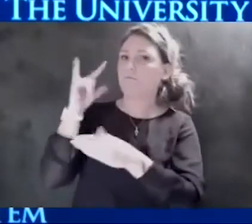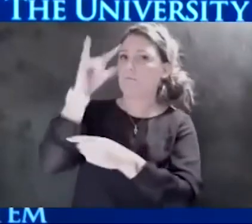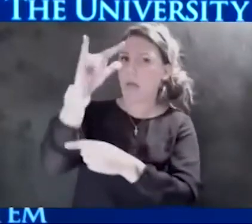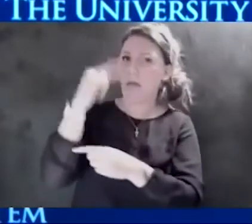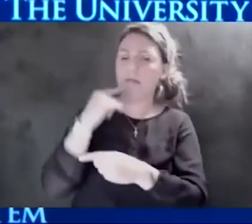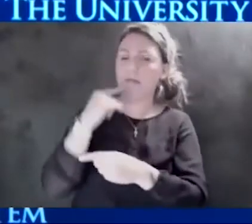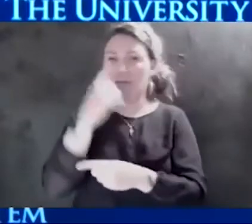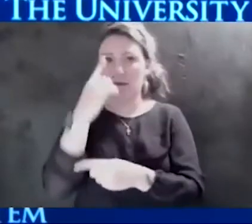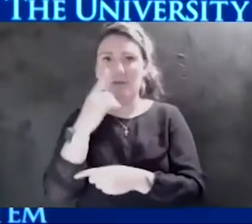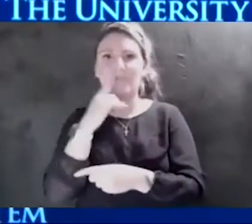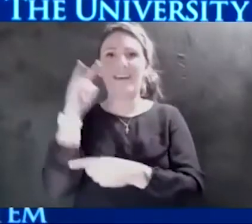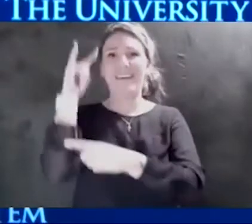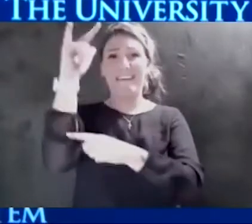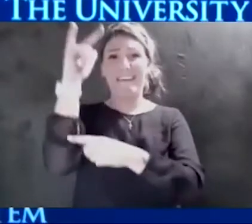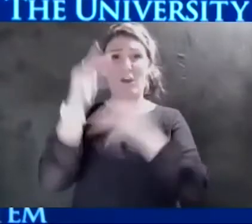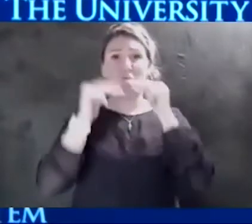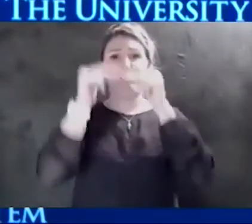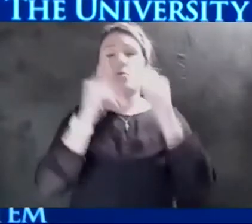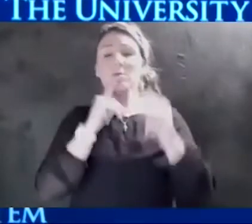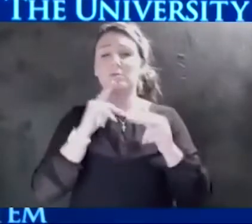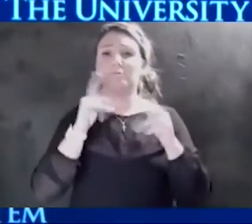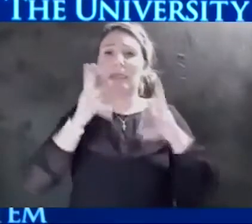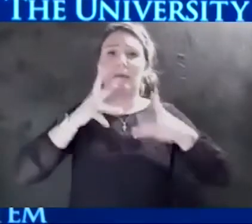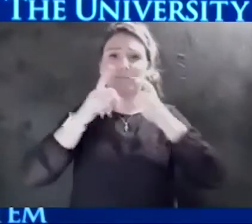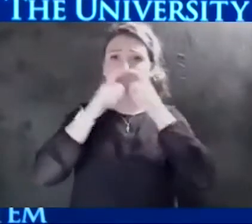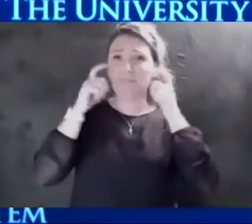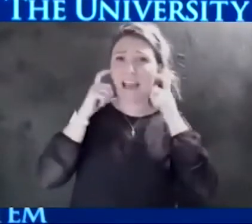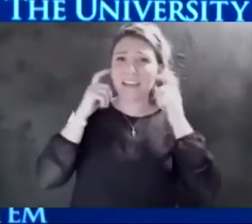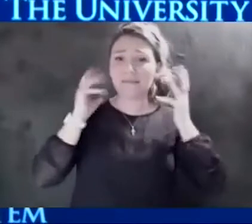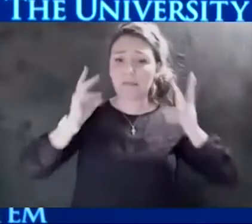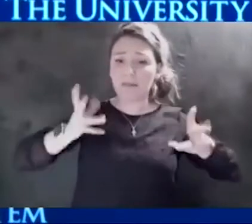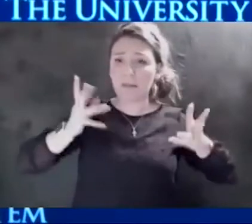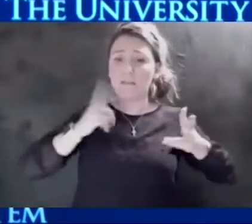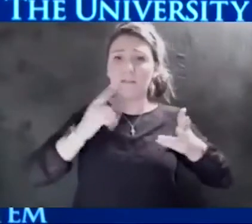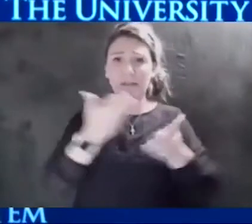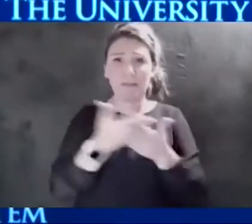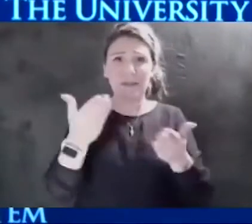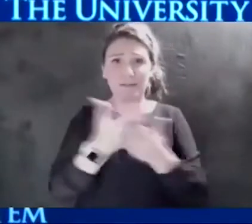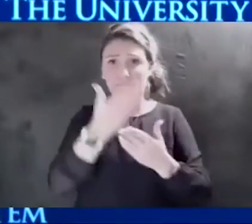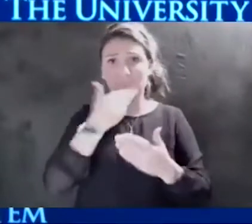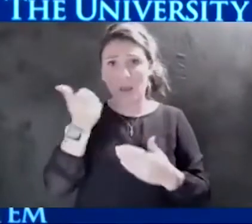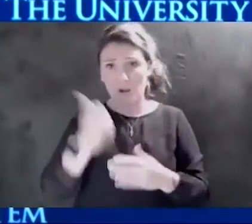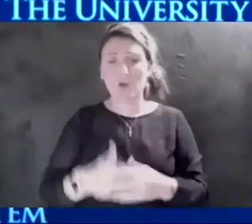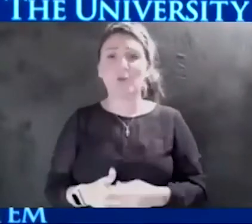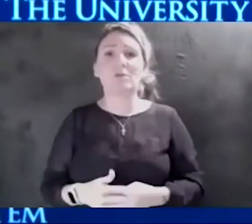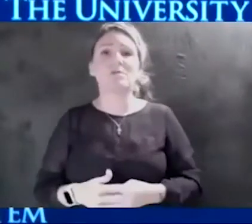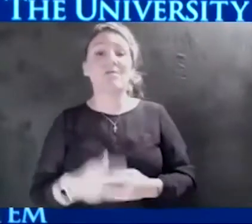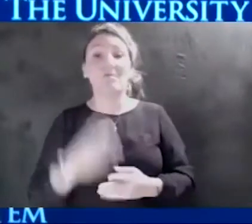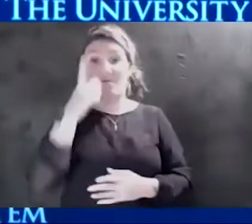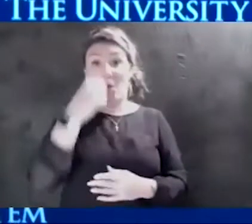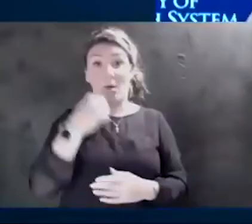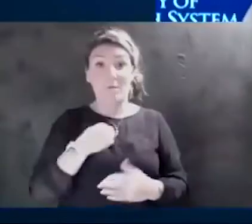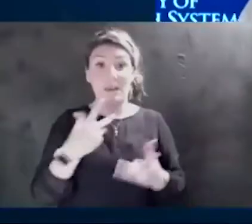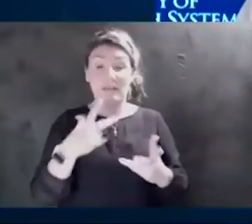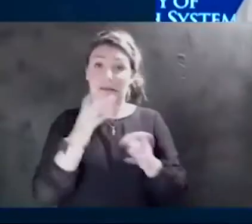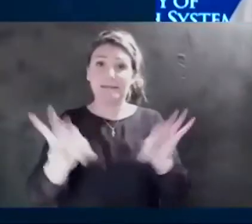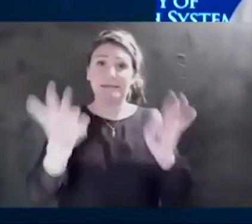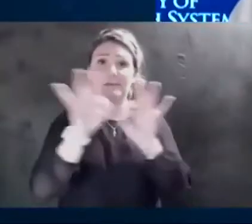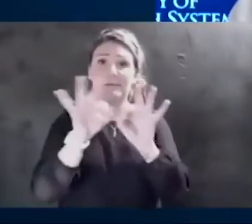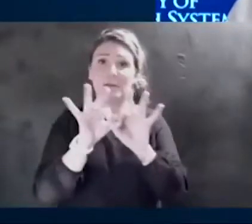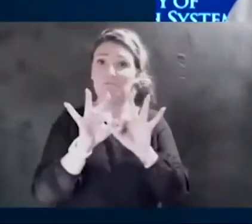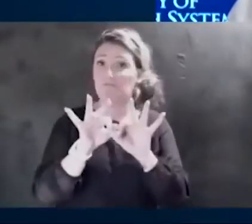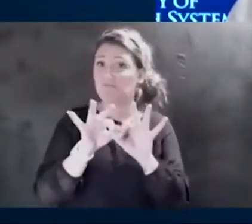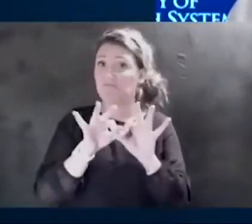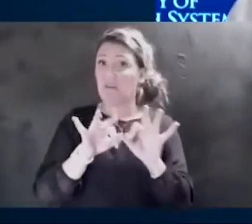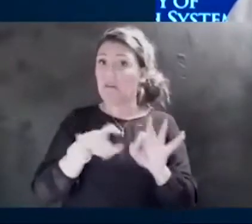keep your mask on. I mean, at the end of the day, if you keep your mask on, things are a lot better off. So I think, to me, that's the key. Hawk, what do you think about that?